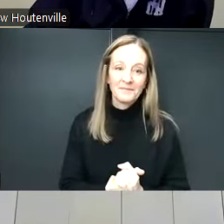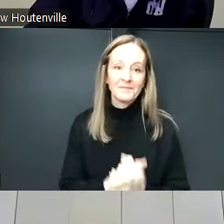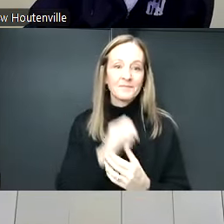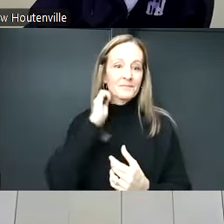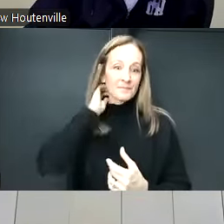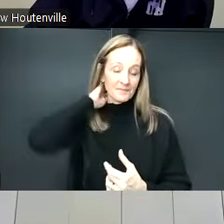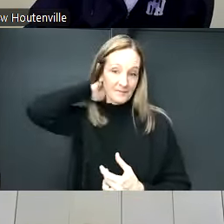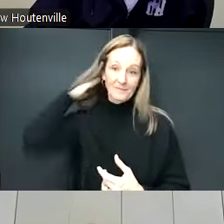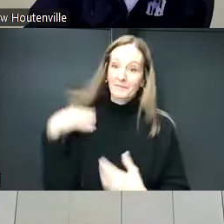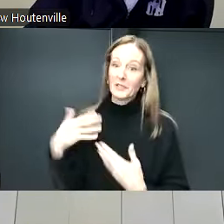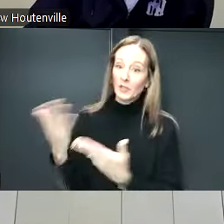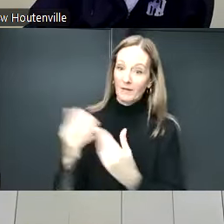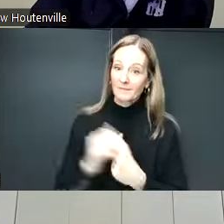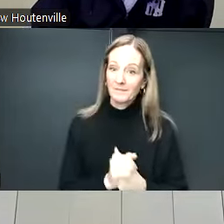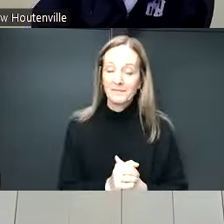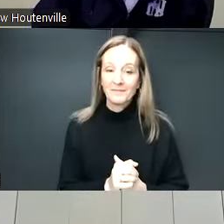John? Next slide.